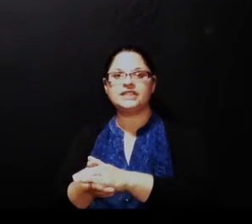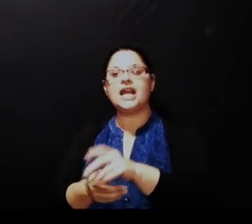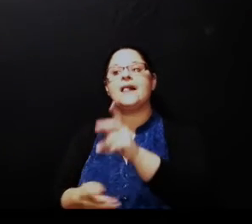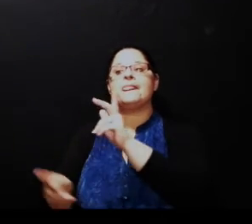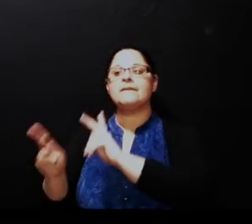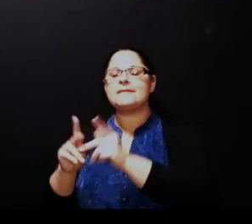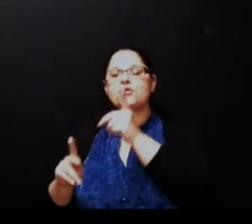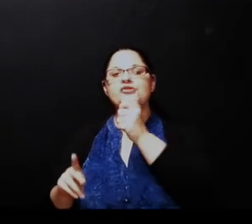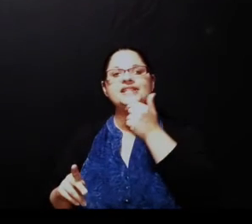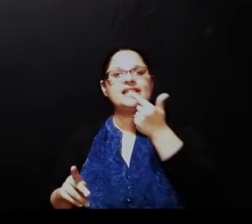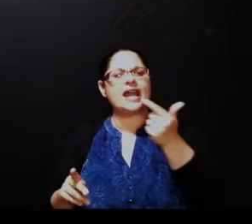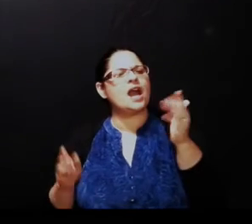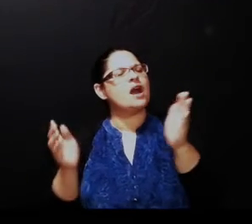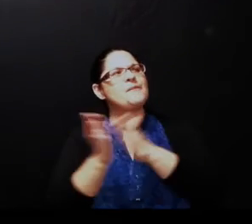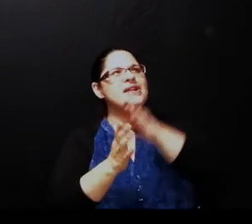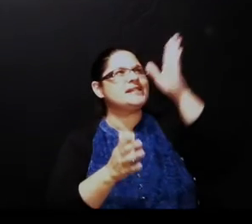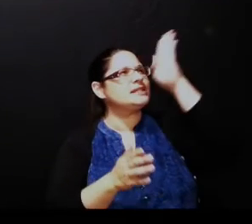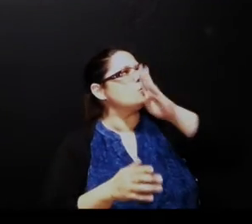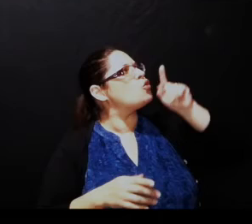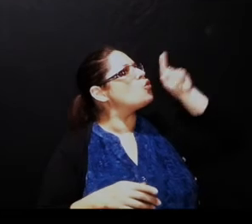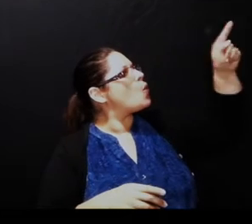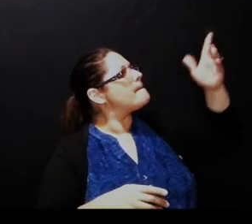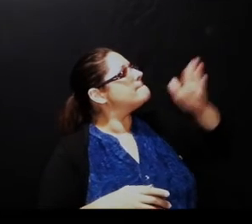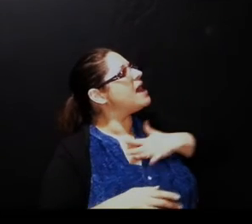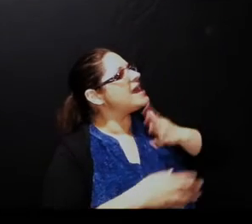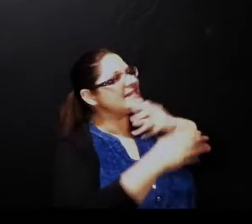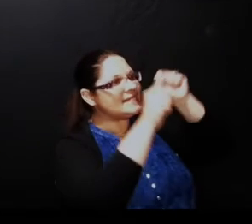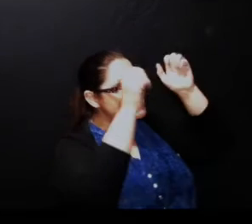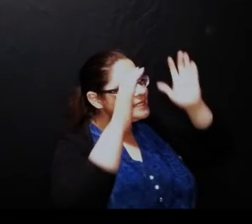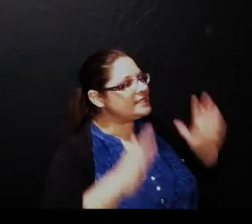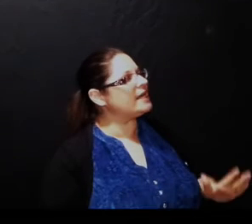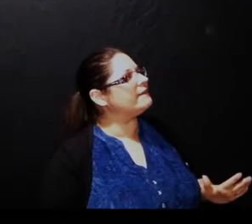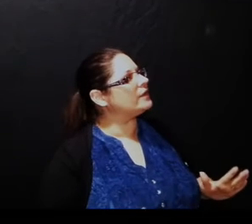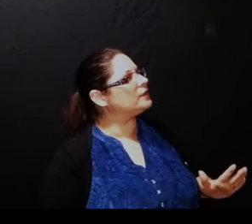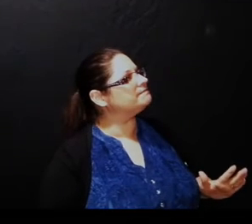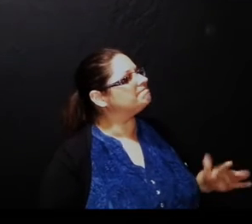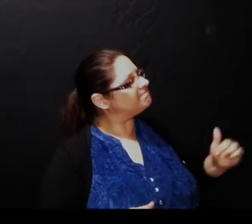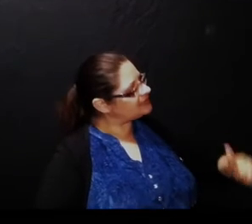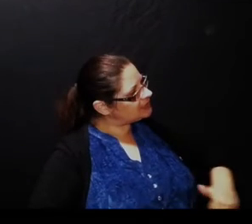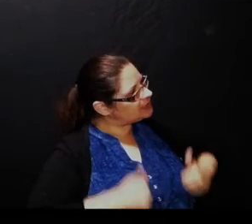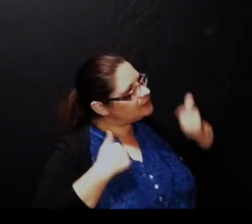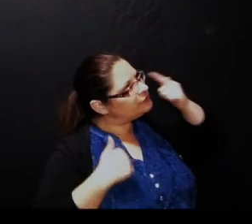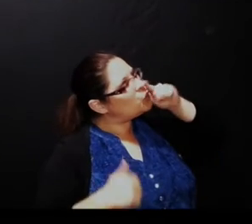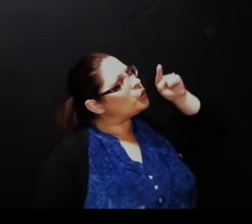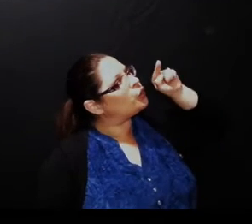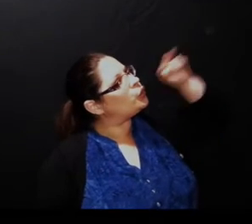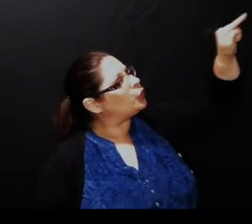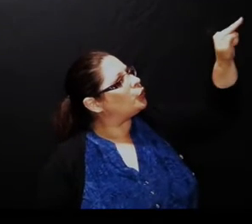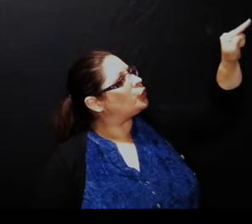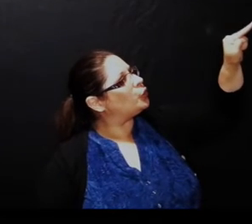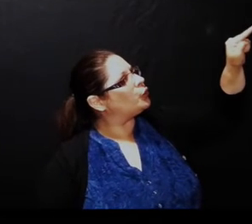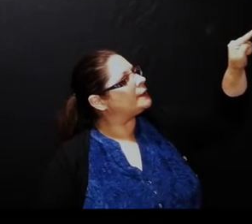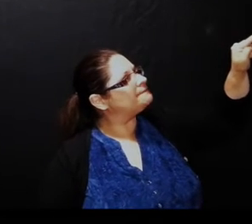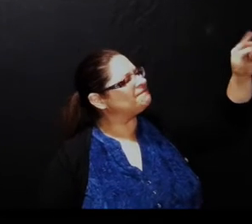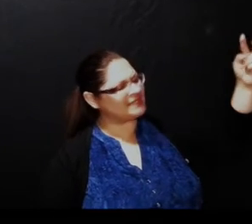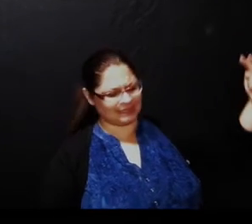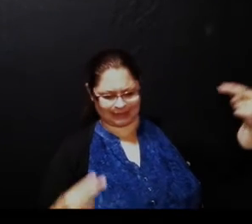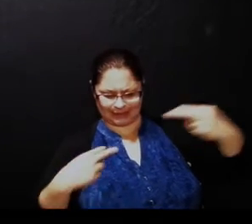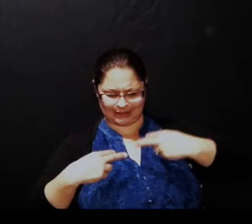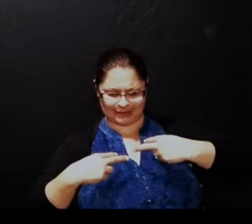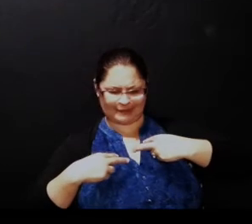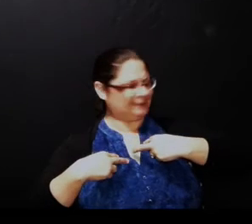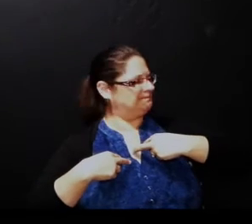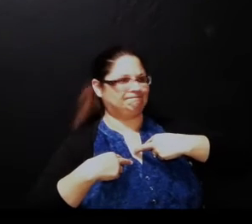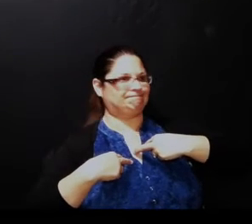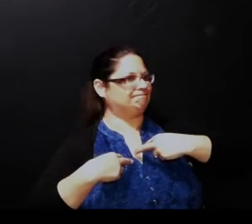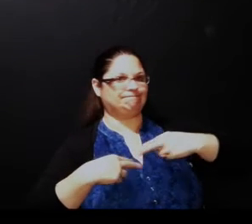Savior, I will live for you. I will look away from myself and I will live for you. And